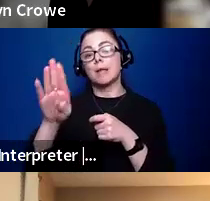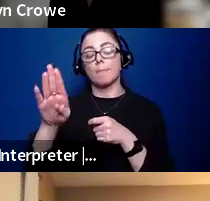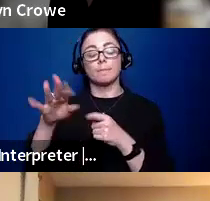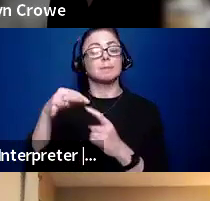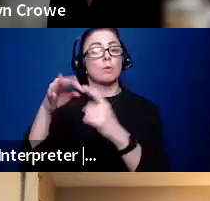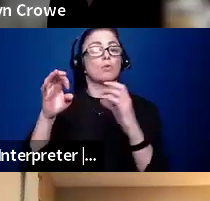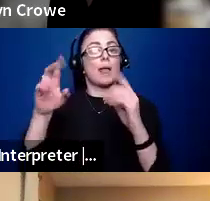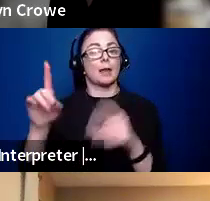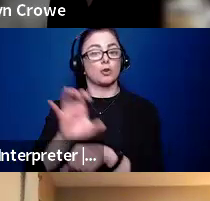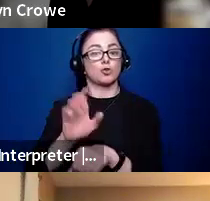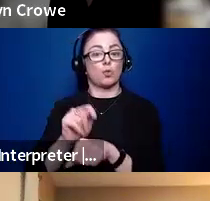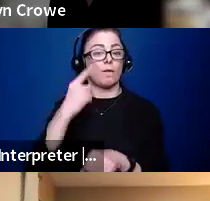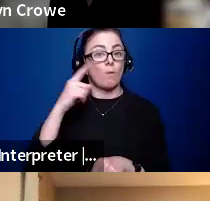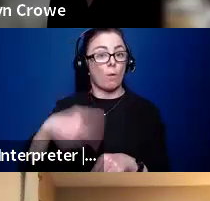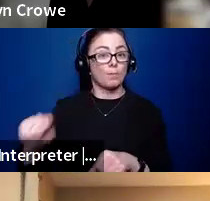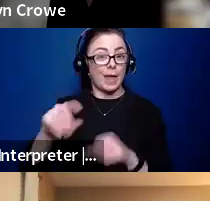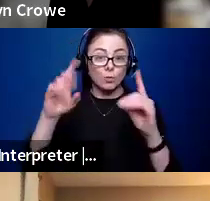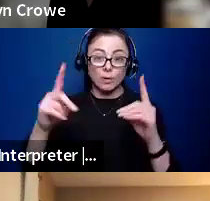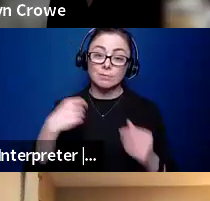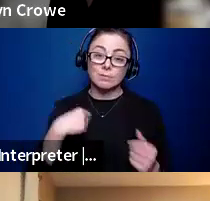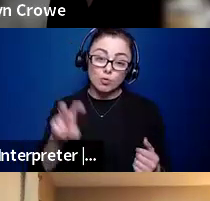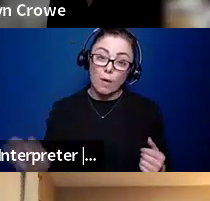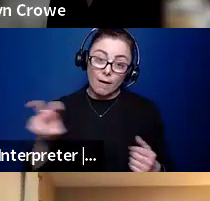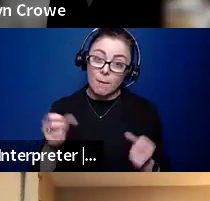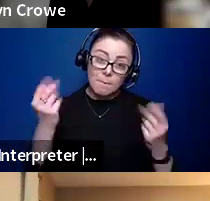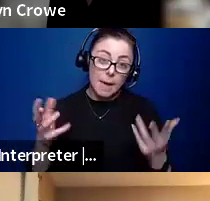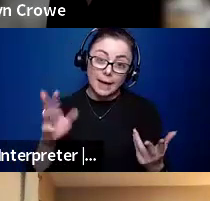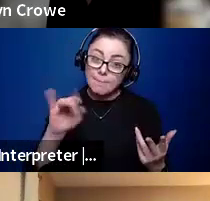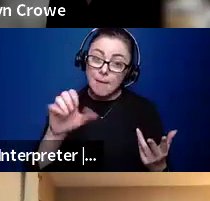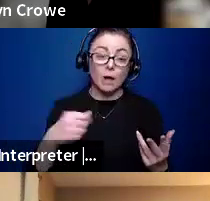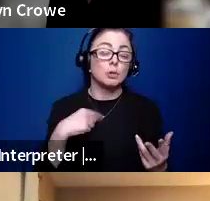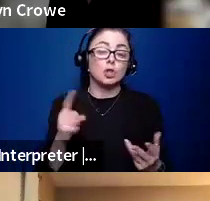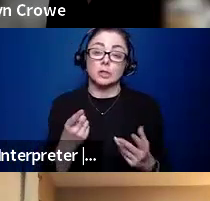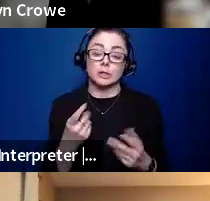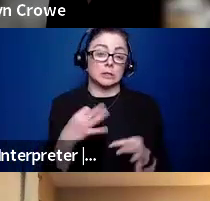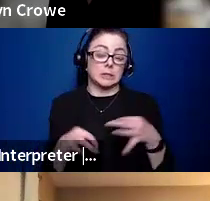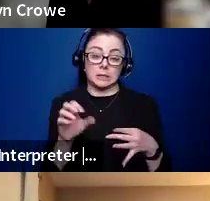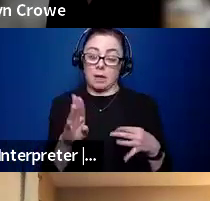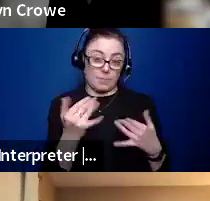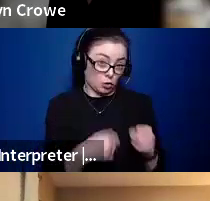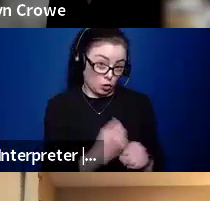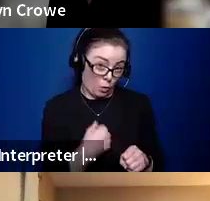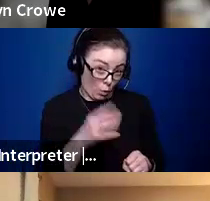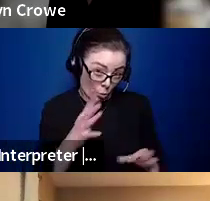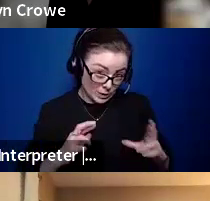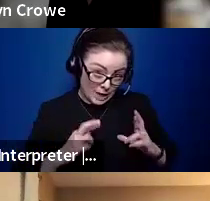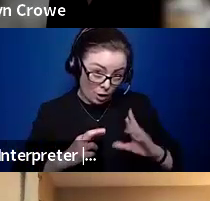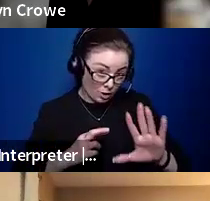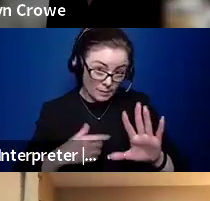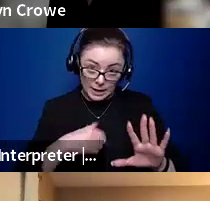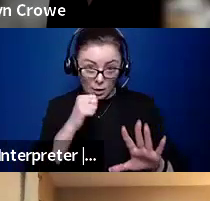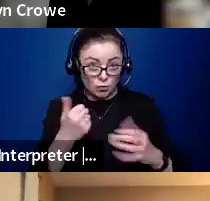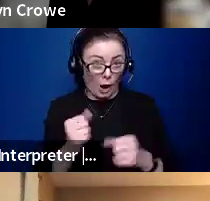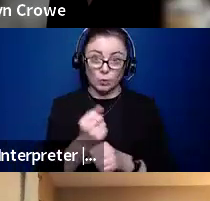agency. And I travel many miles to do my job just as a sub. I'm going to retire from that this year, so I'm not trying to save my